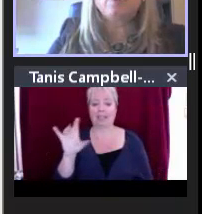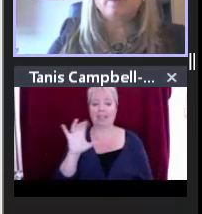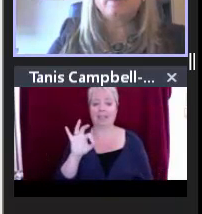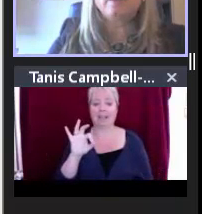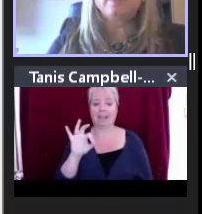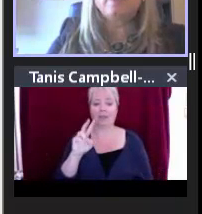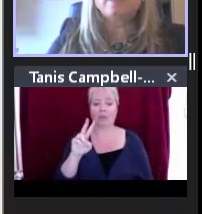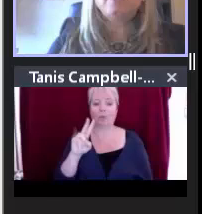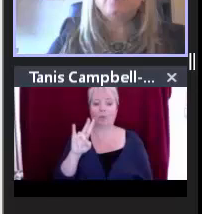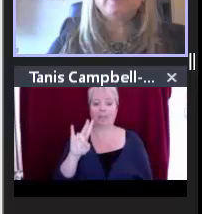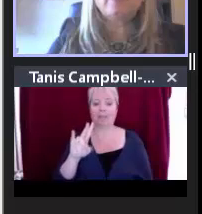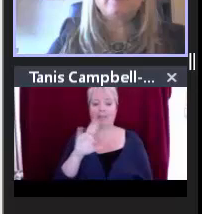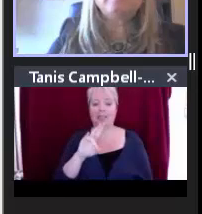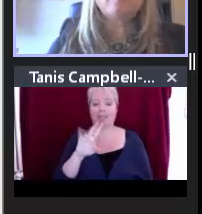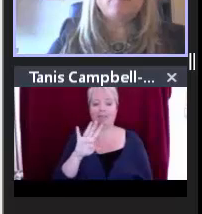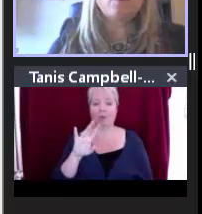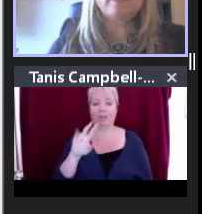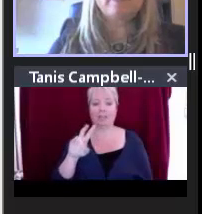1-888-9-ASPIRE or